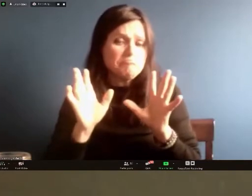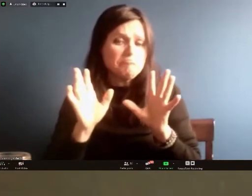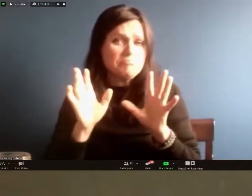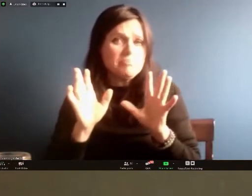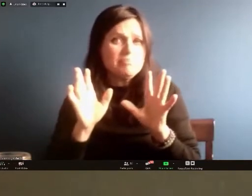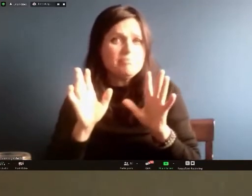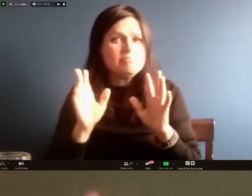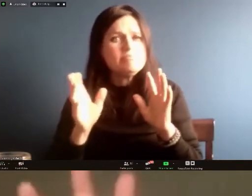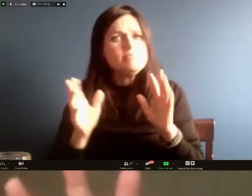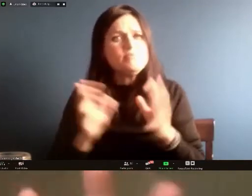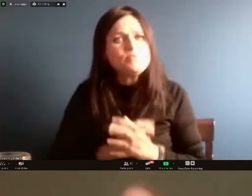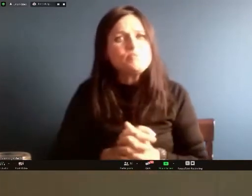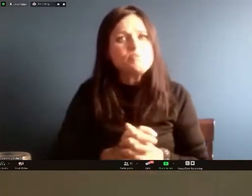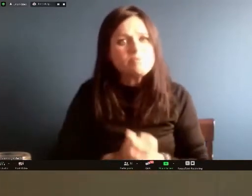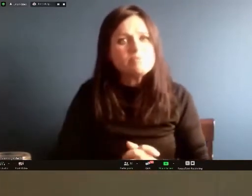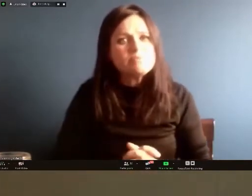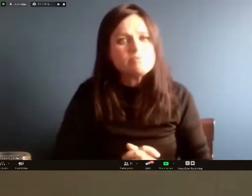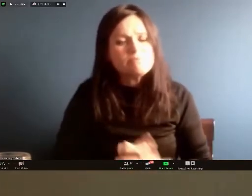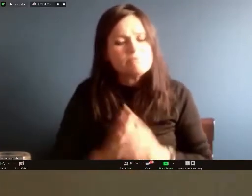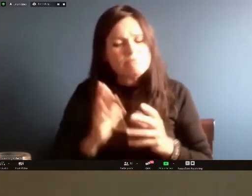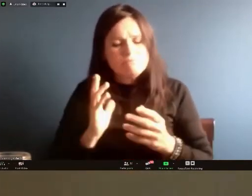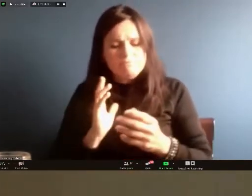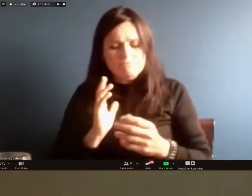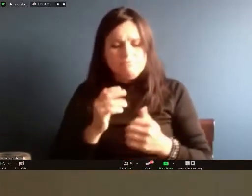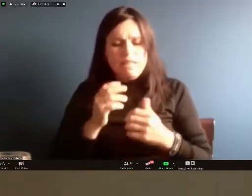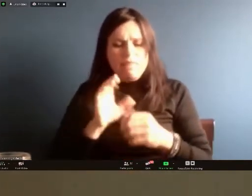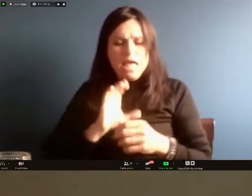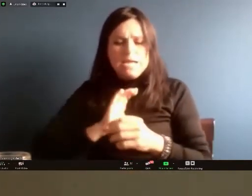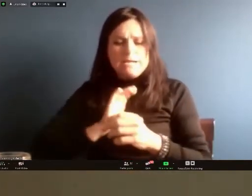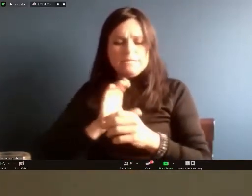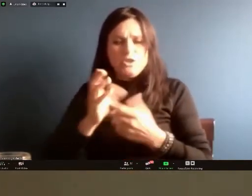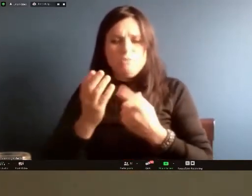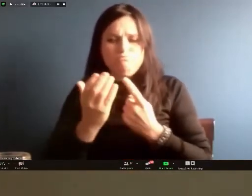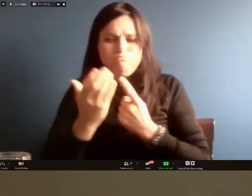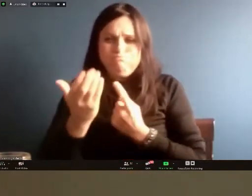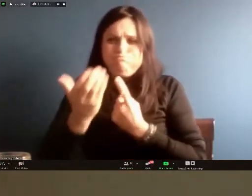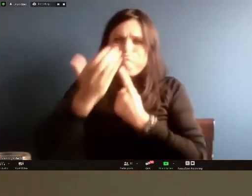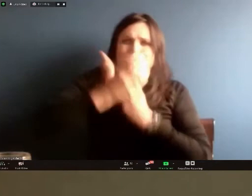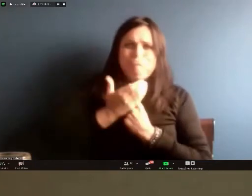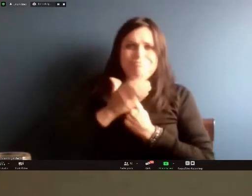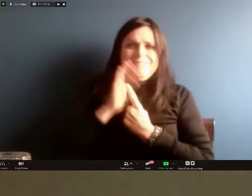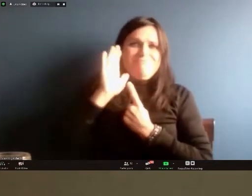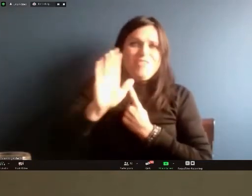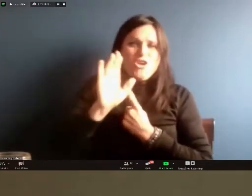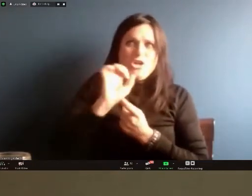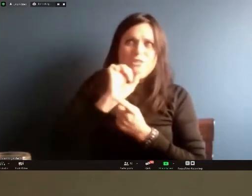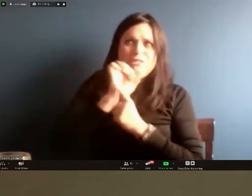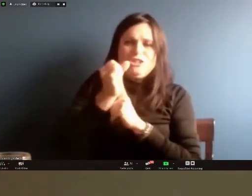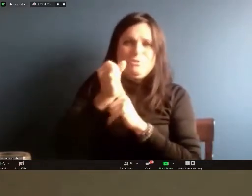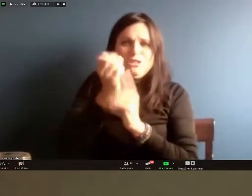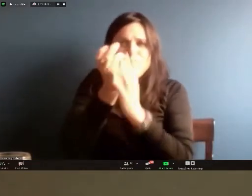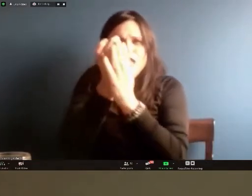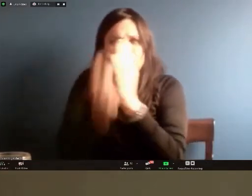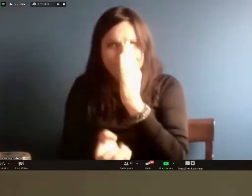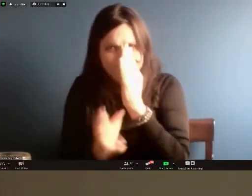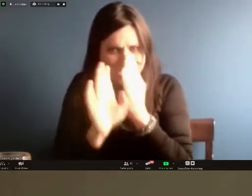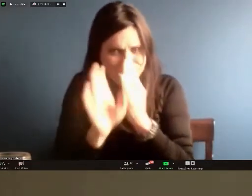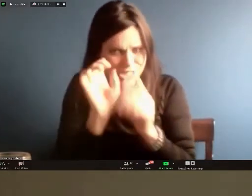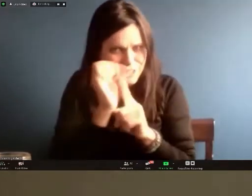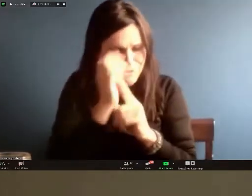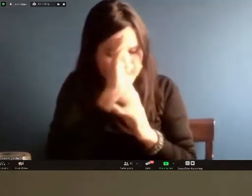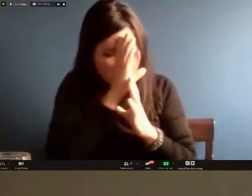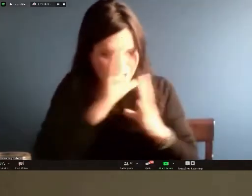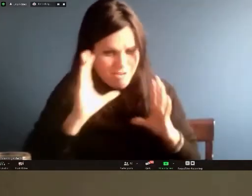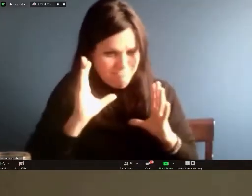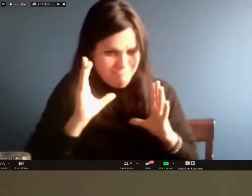just really putting myself into the character's situation. And then I